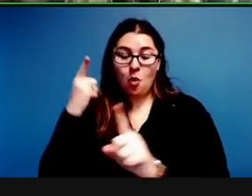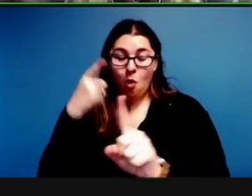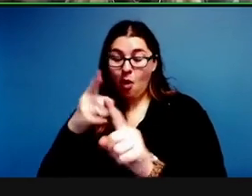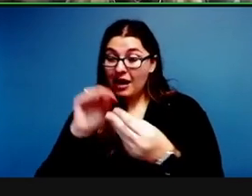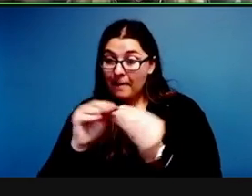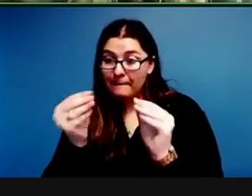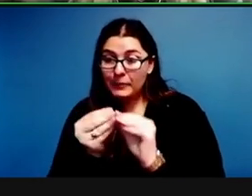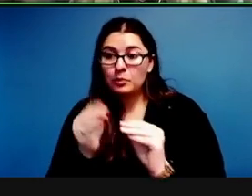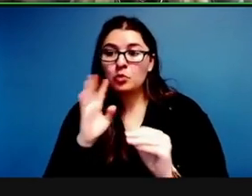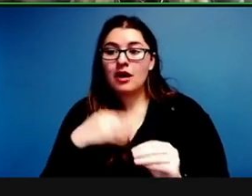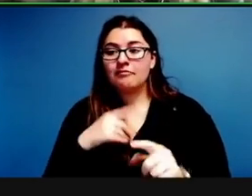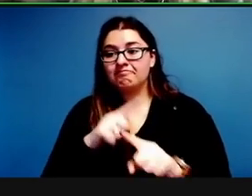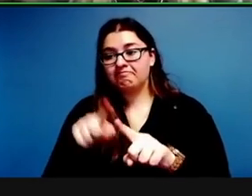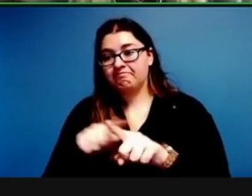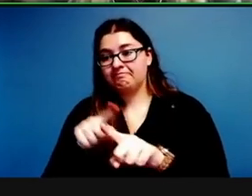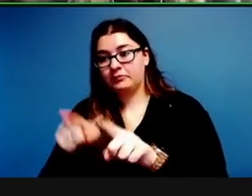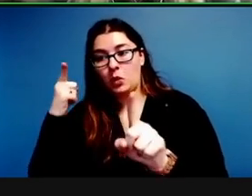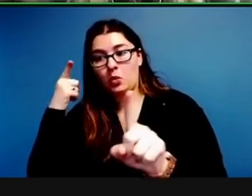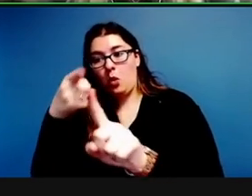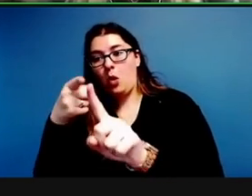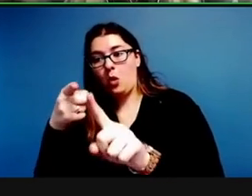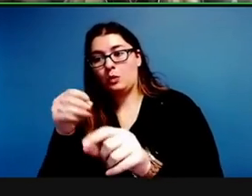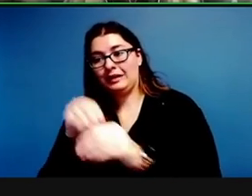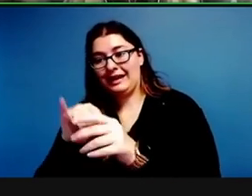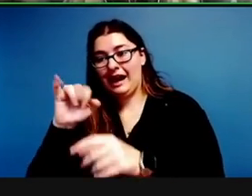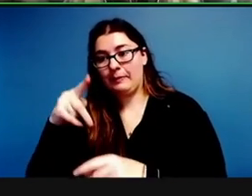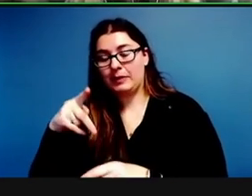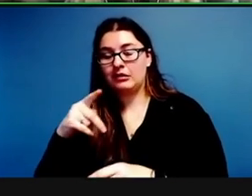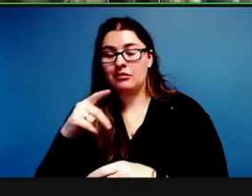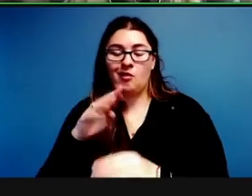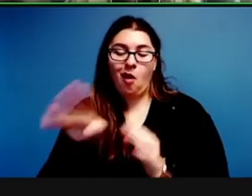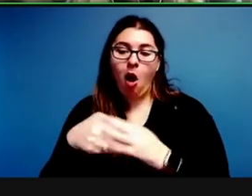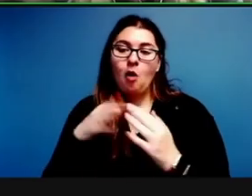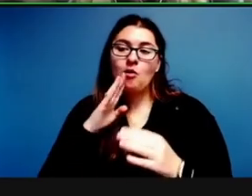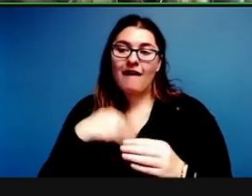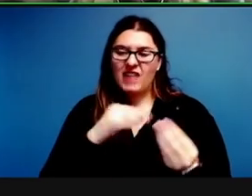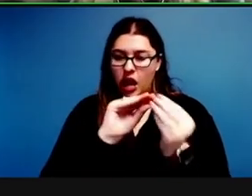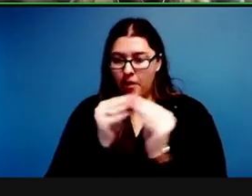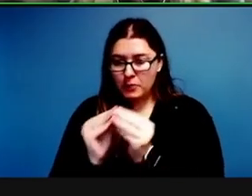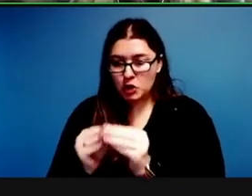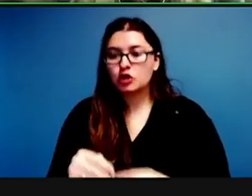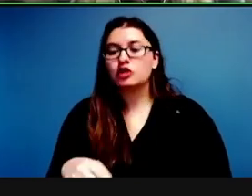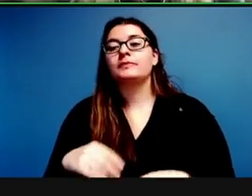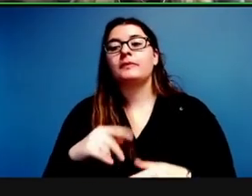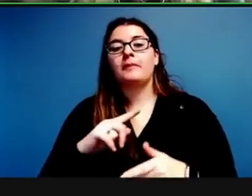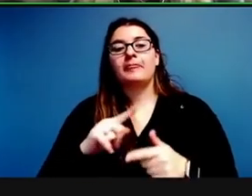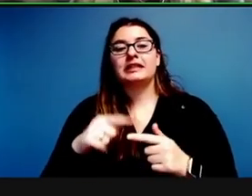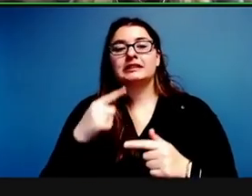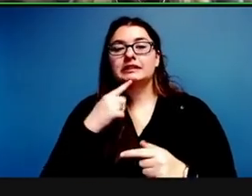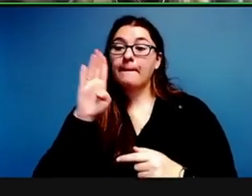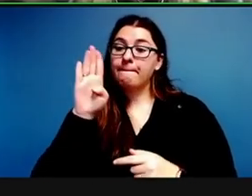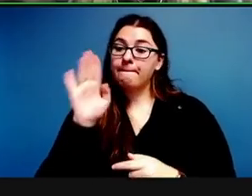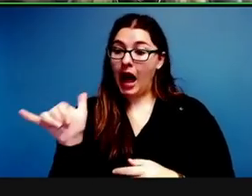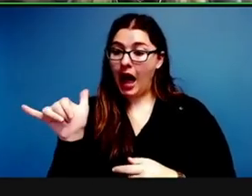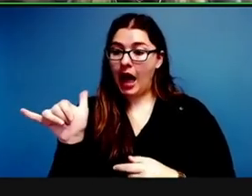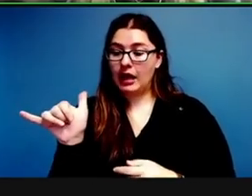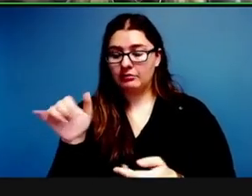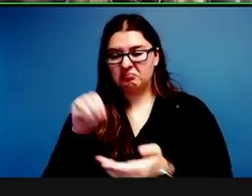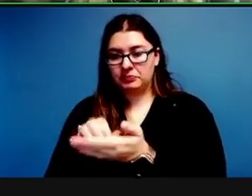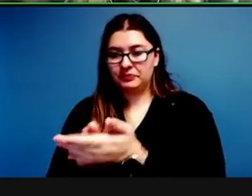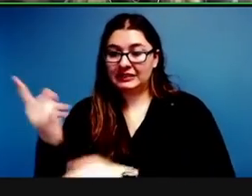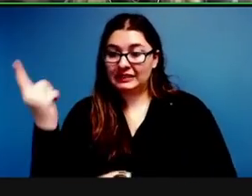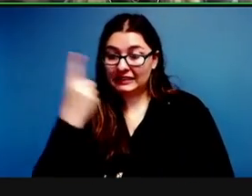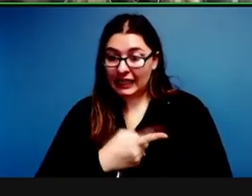of goals in the IEP. All of them are going to be numbered. And then it says by. We're going to put the